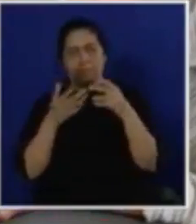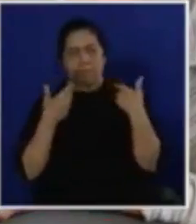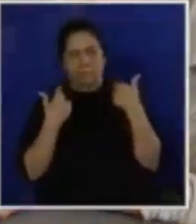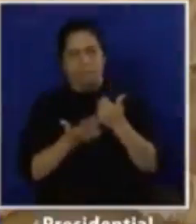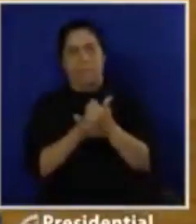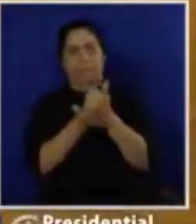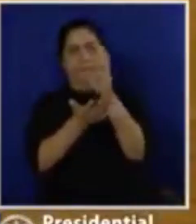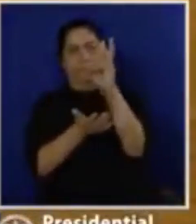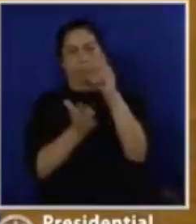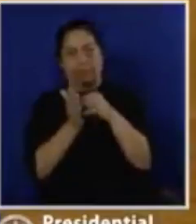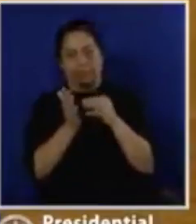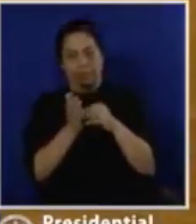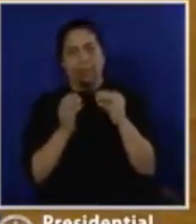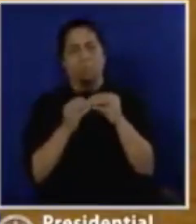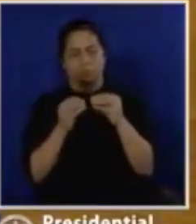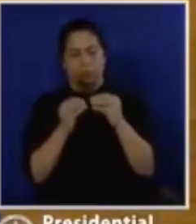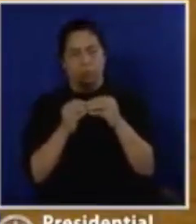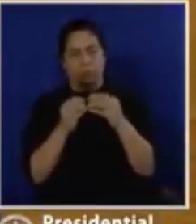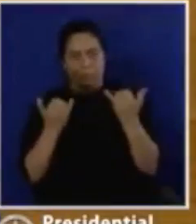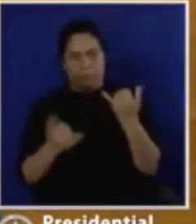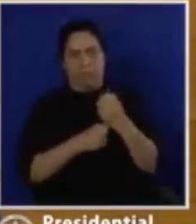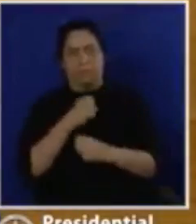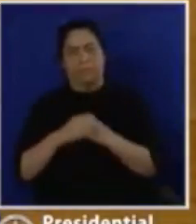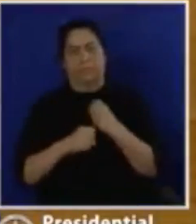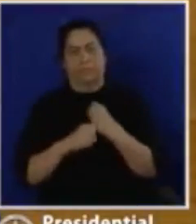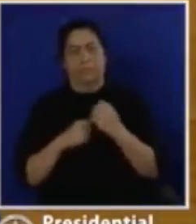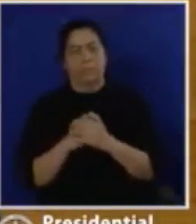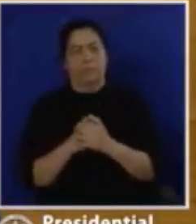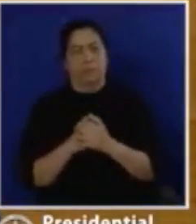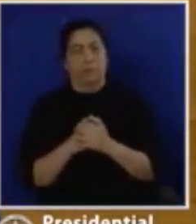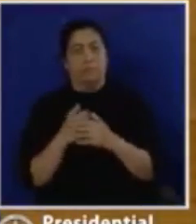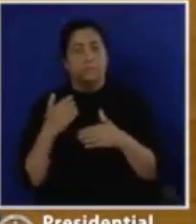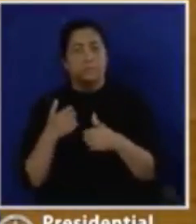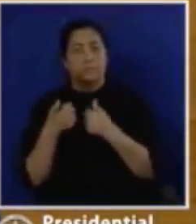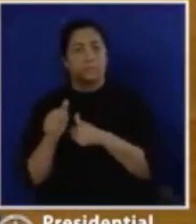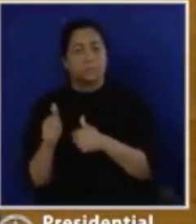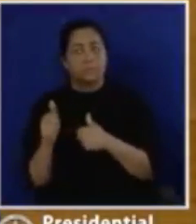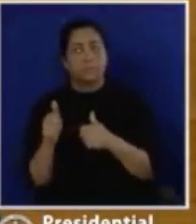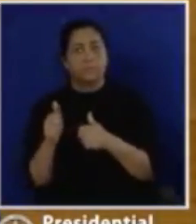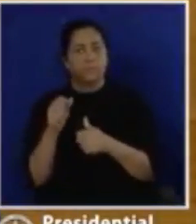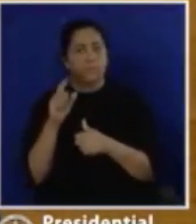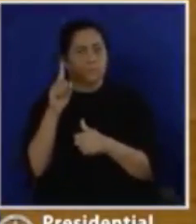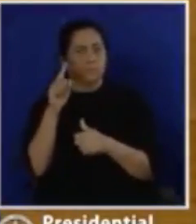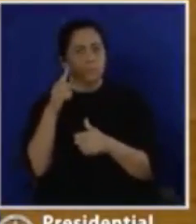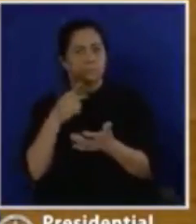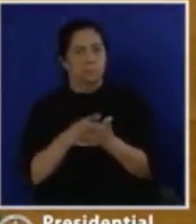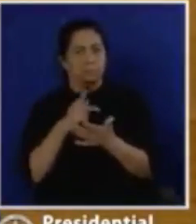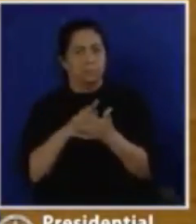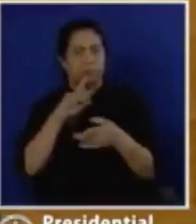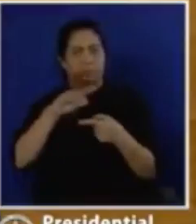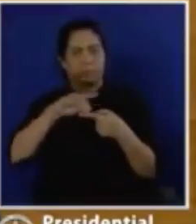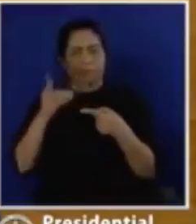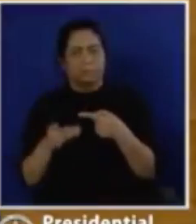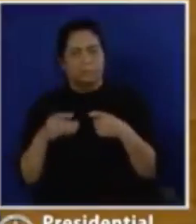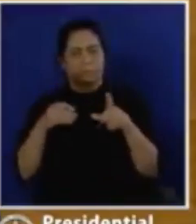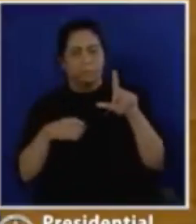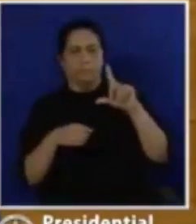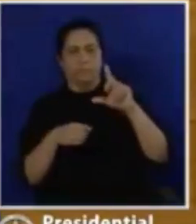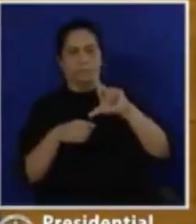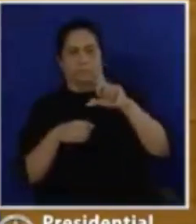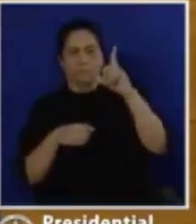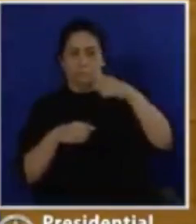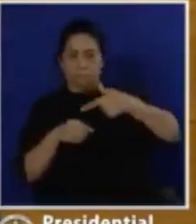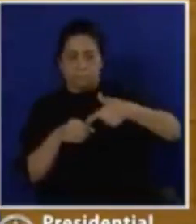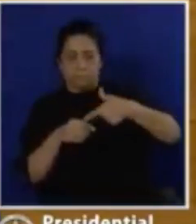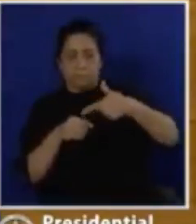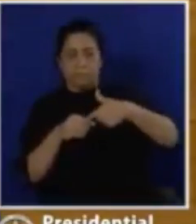help 6 million more this year. Following the 1 peso discount per liter in